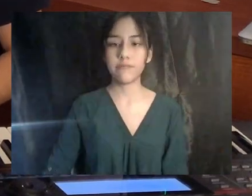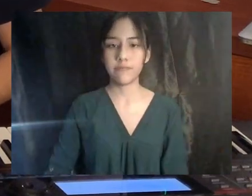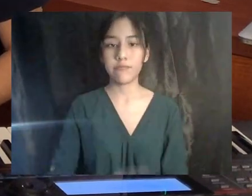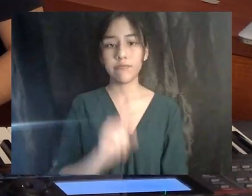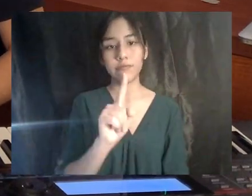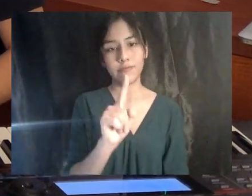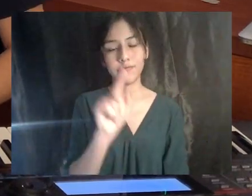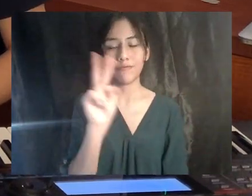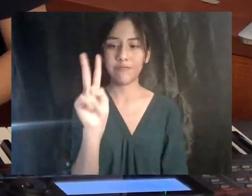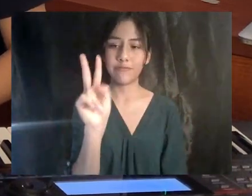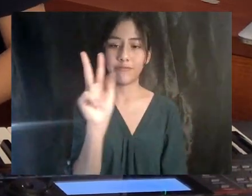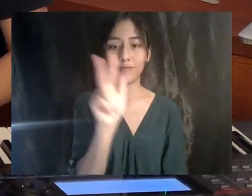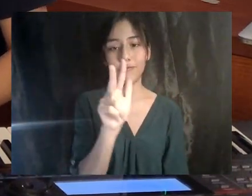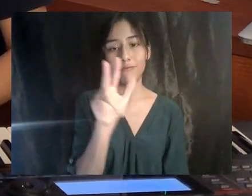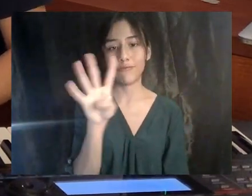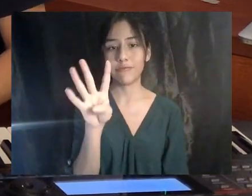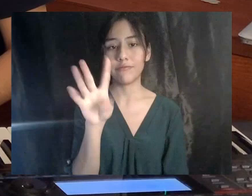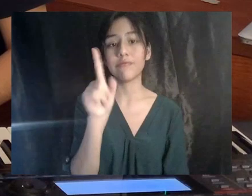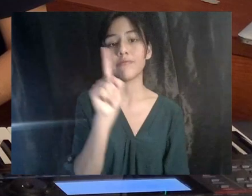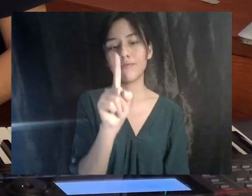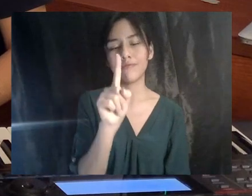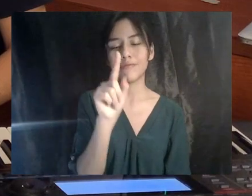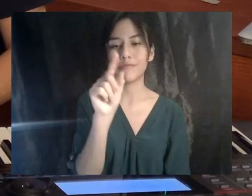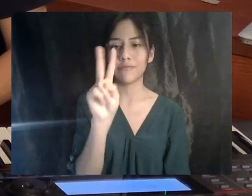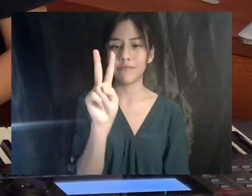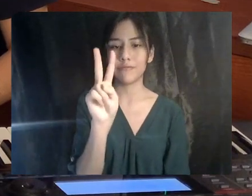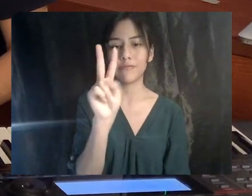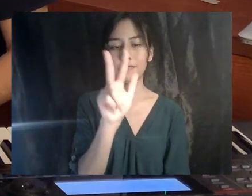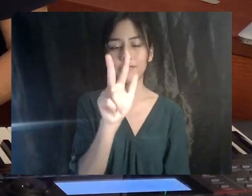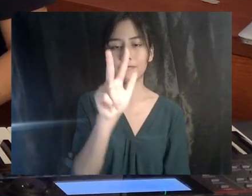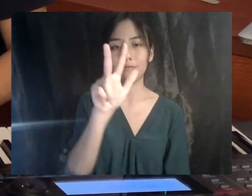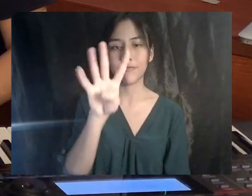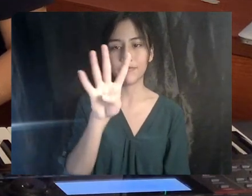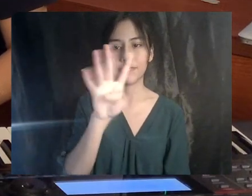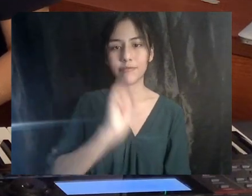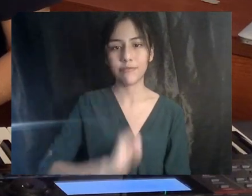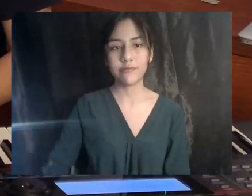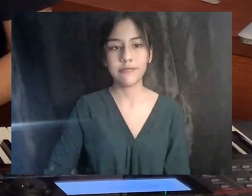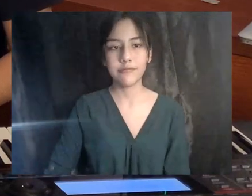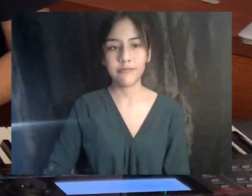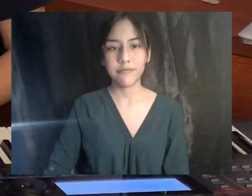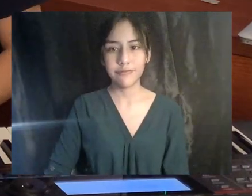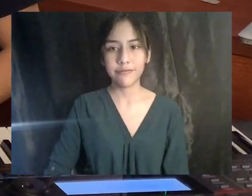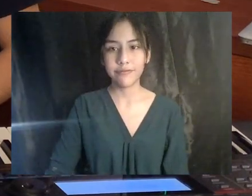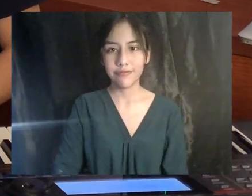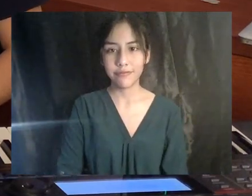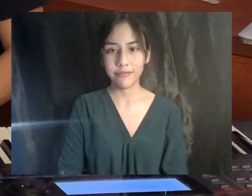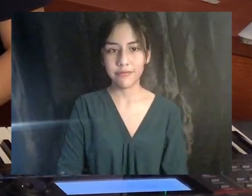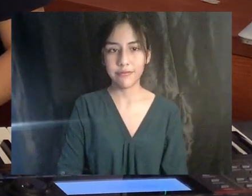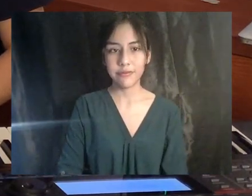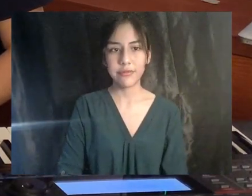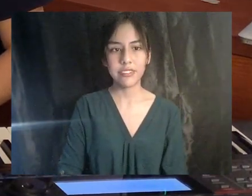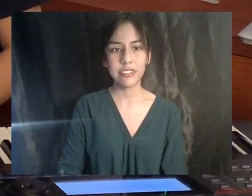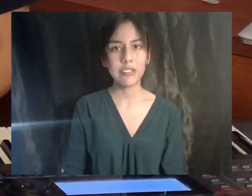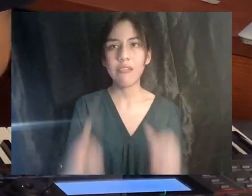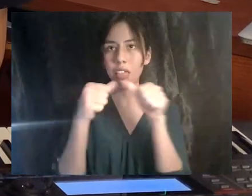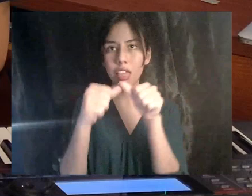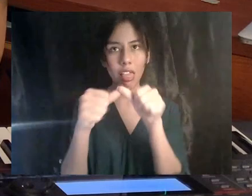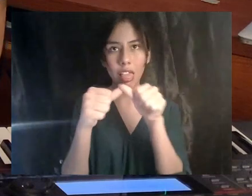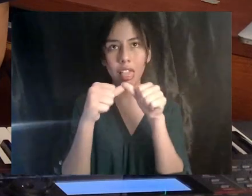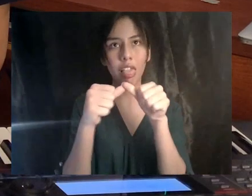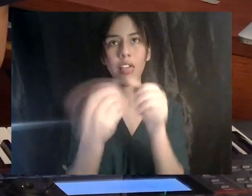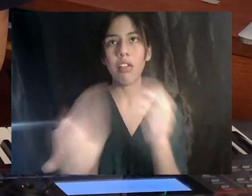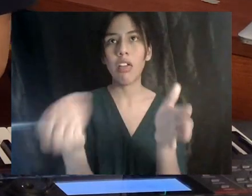4. 1, 2, 3, 4. 1, 2, 3, 4. It's a never-ending